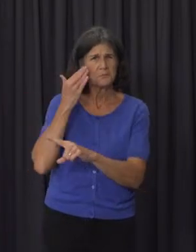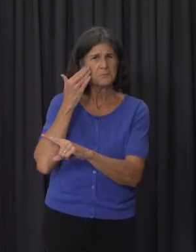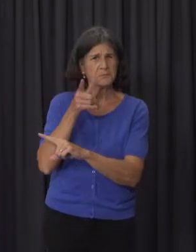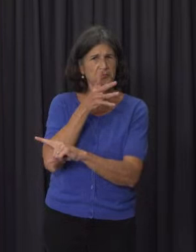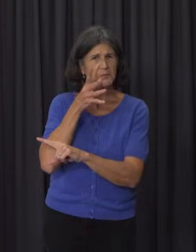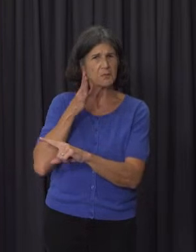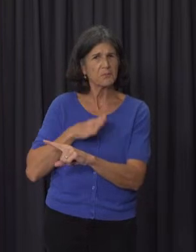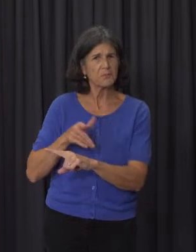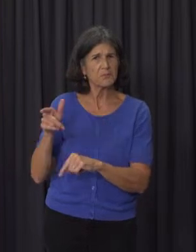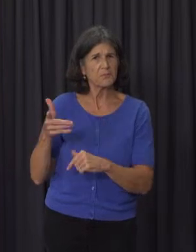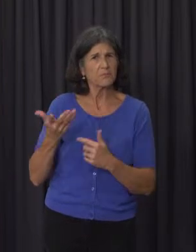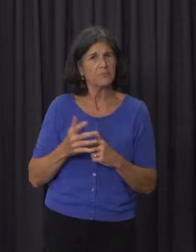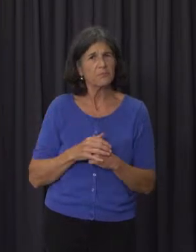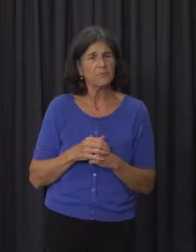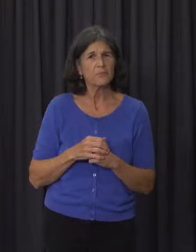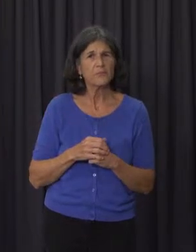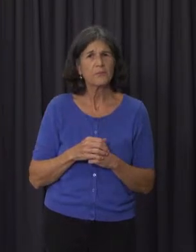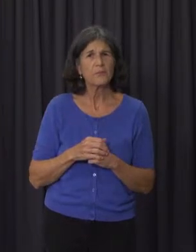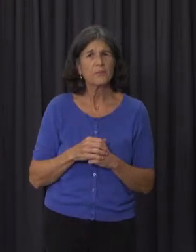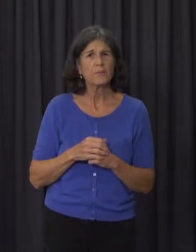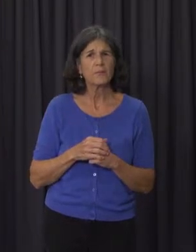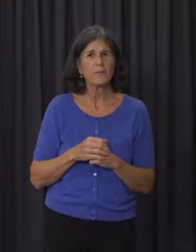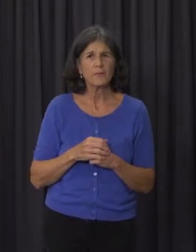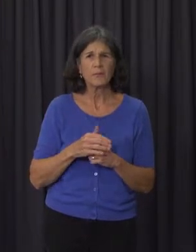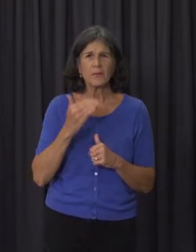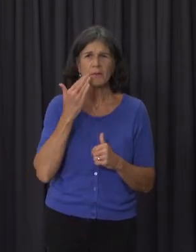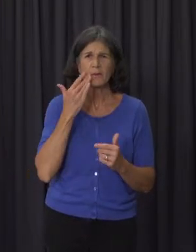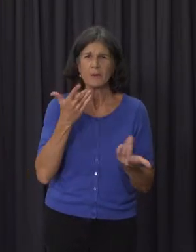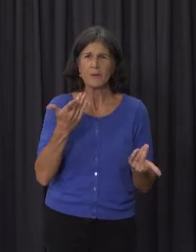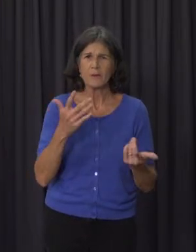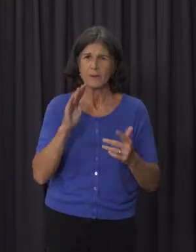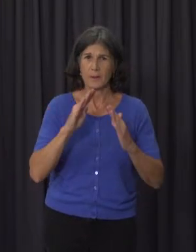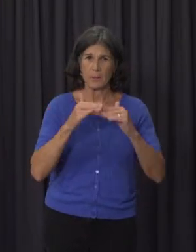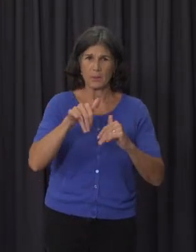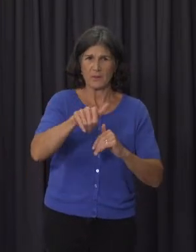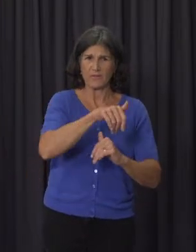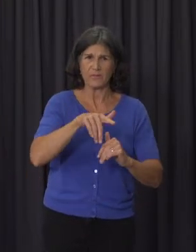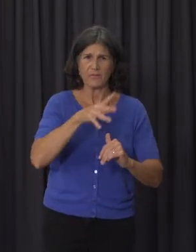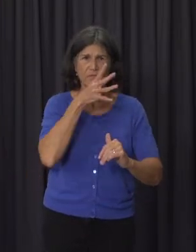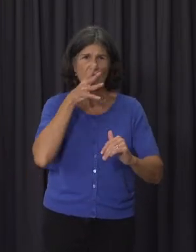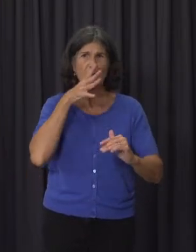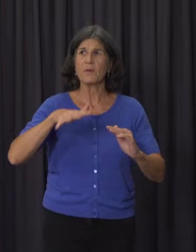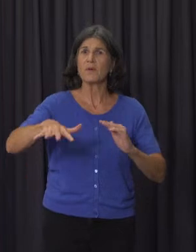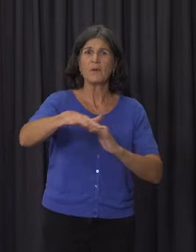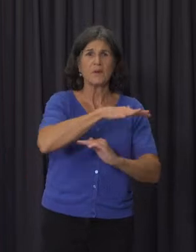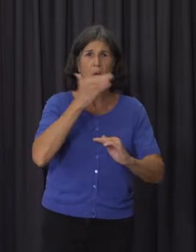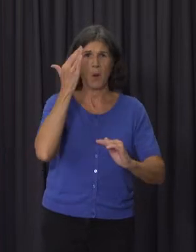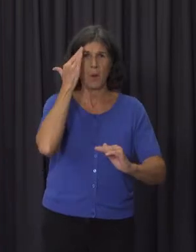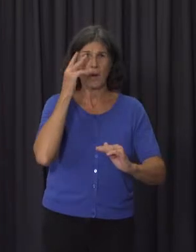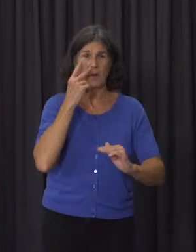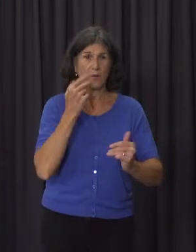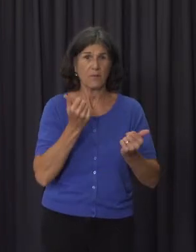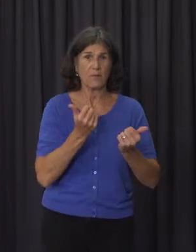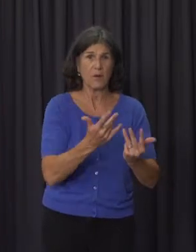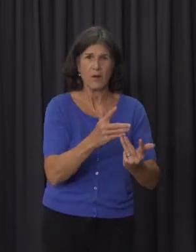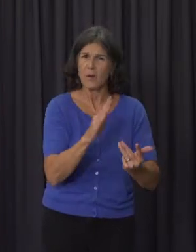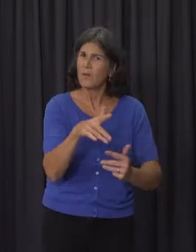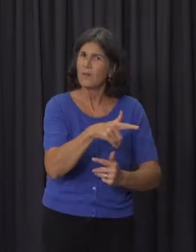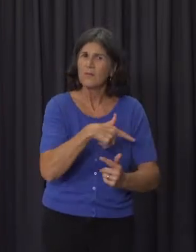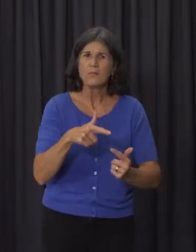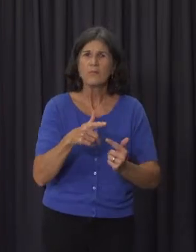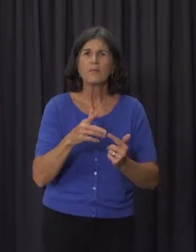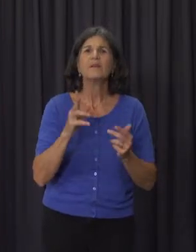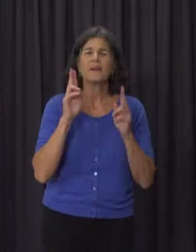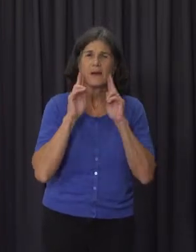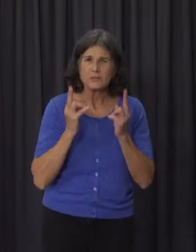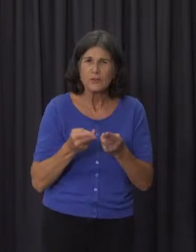are from the community, are either ranchers or farmers, hut-rate colonies, women